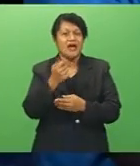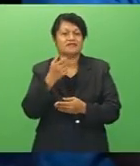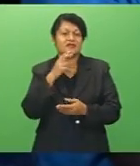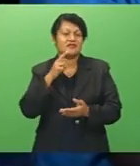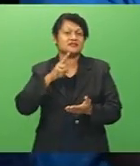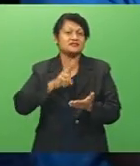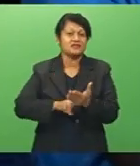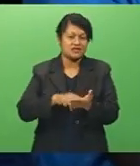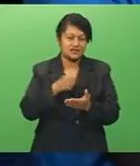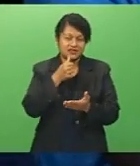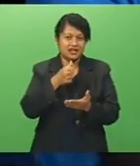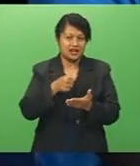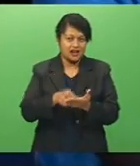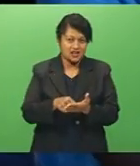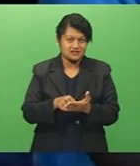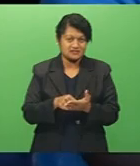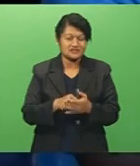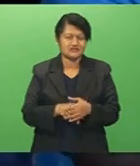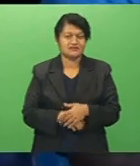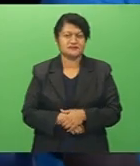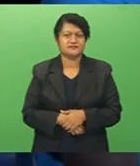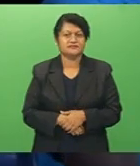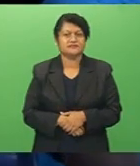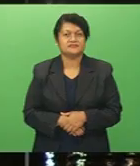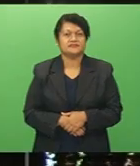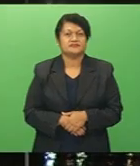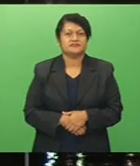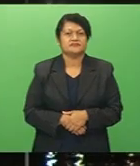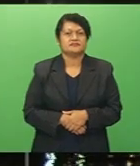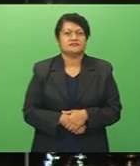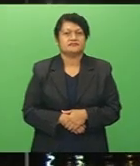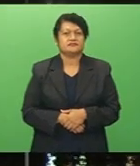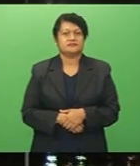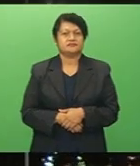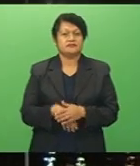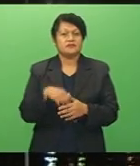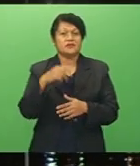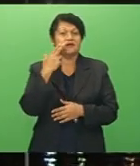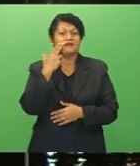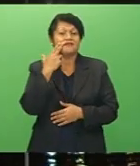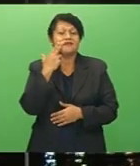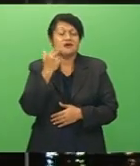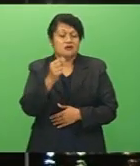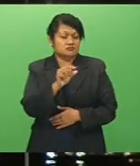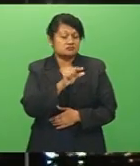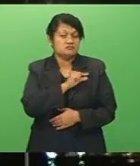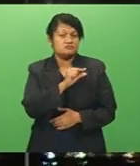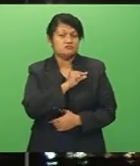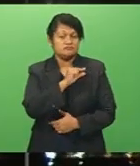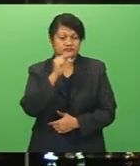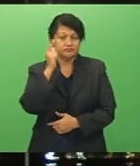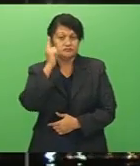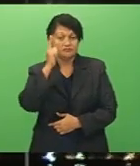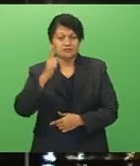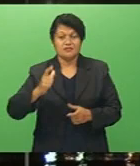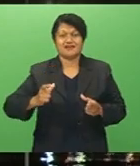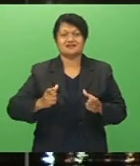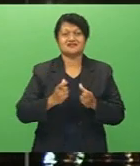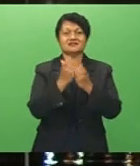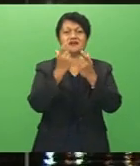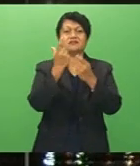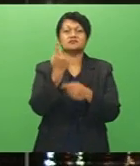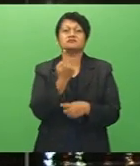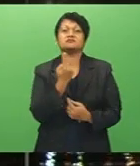letters. Eleanor Turangaviu, FBC News. Finding qualified teachers is a challenge for the Suva